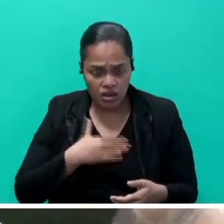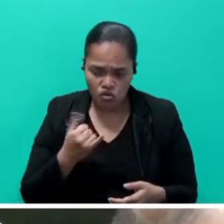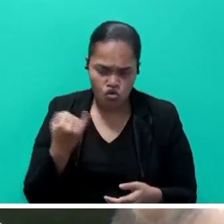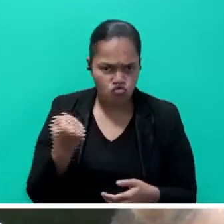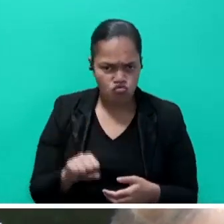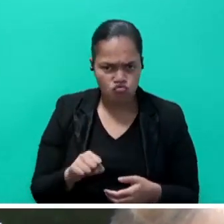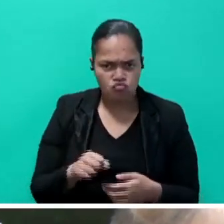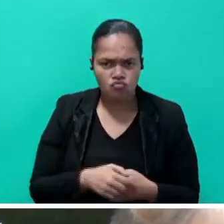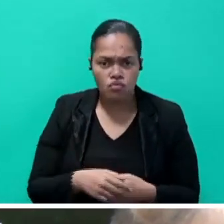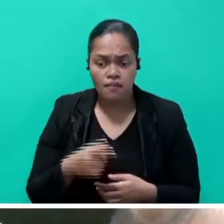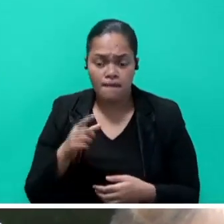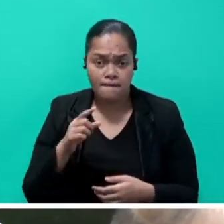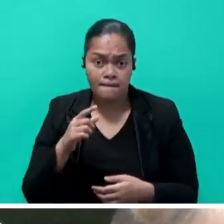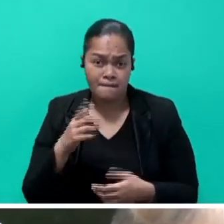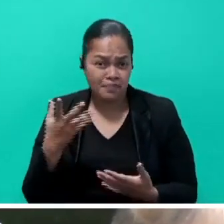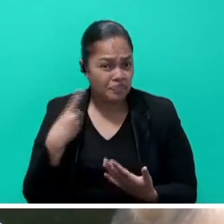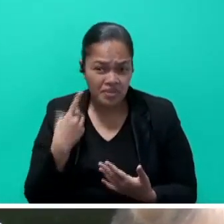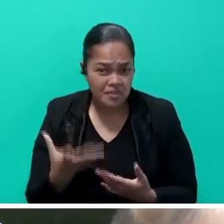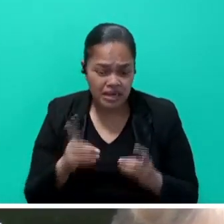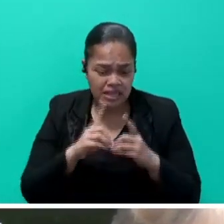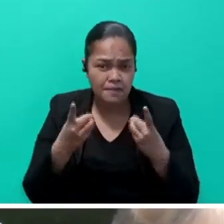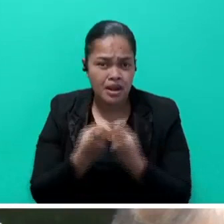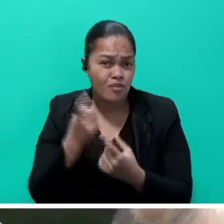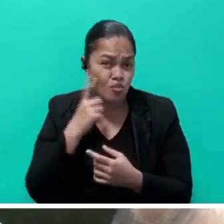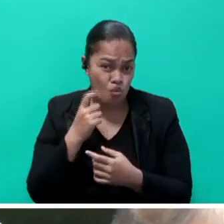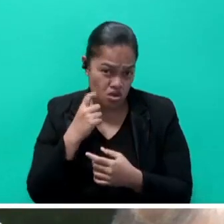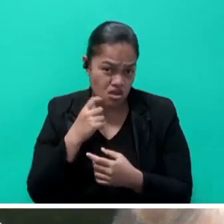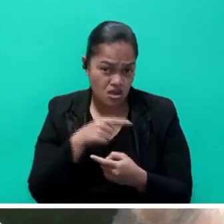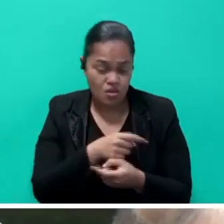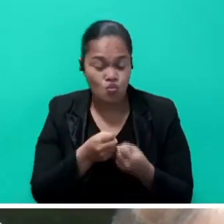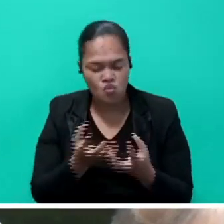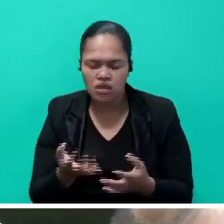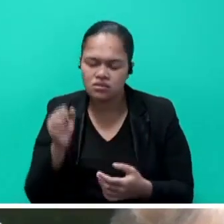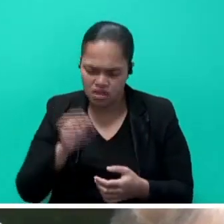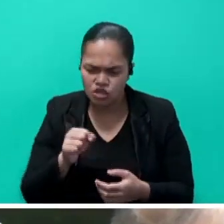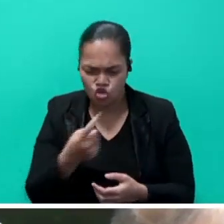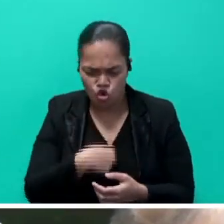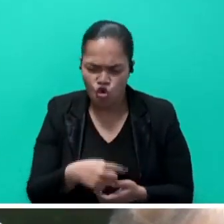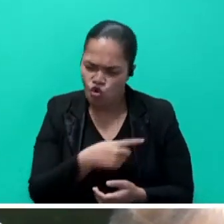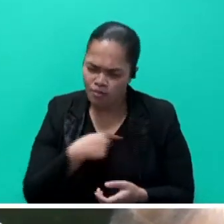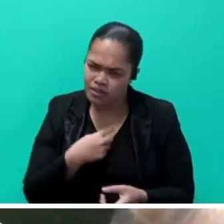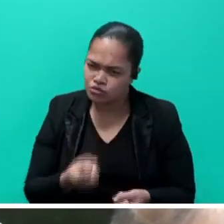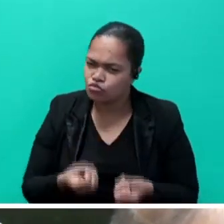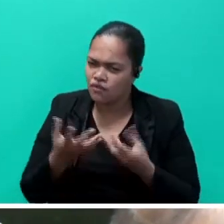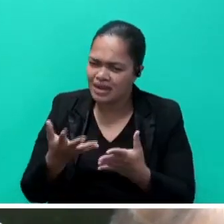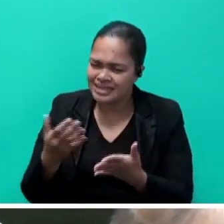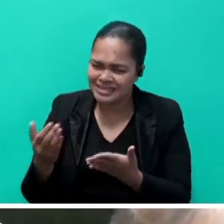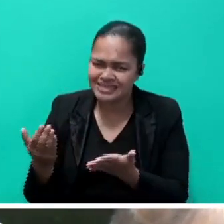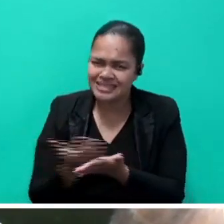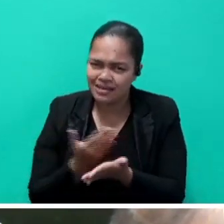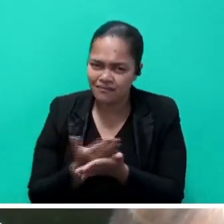Mr. Speaker, sir, the Department of Waterways is committed to providing a safe and secure